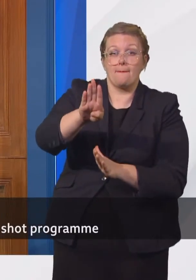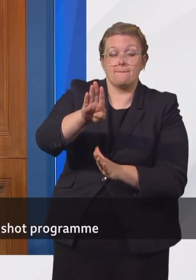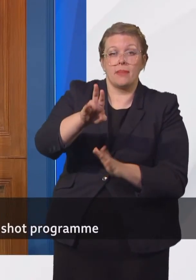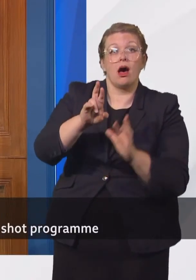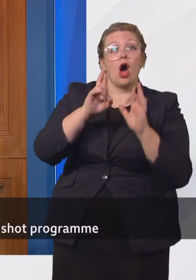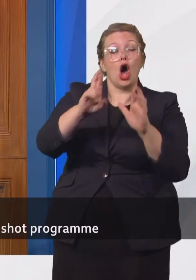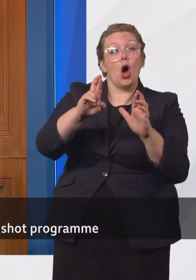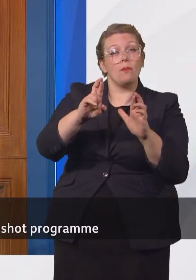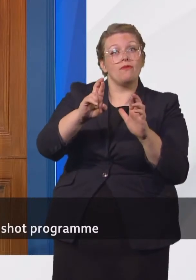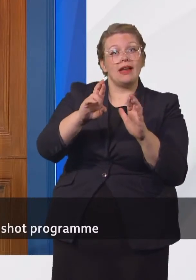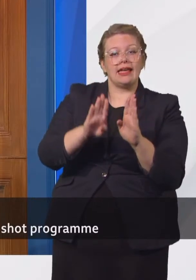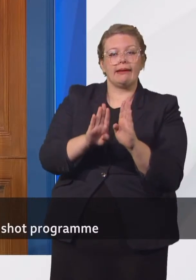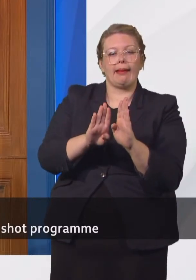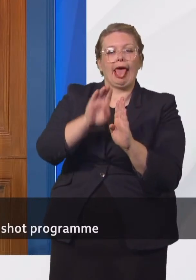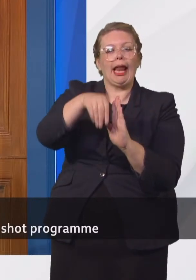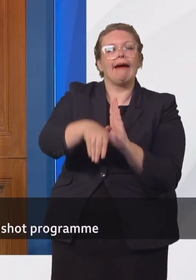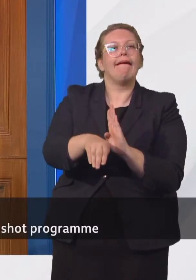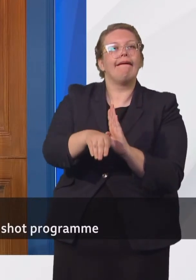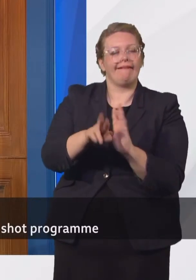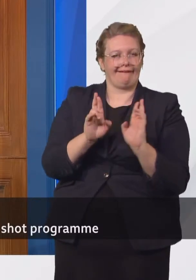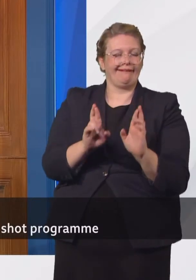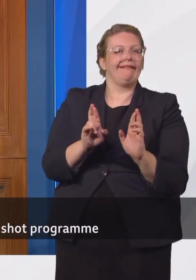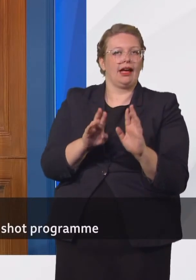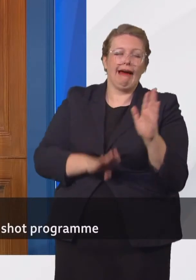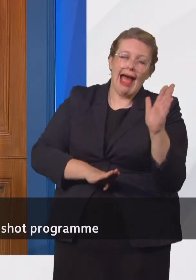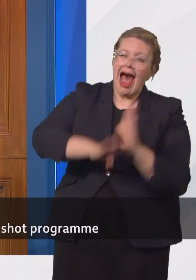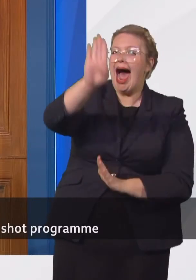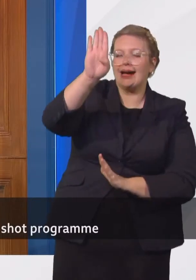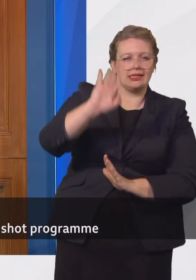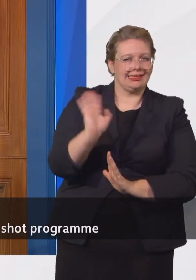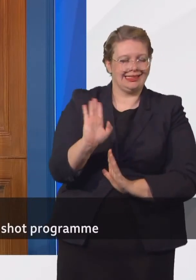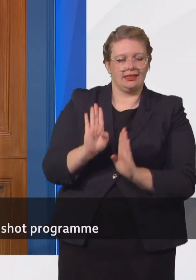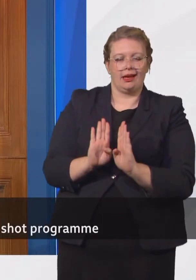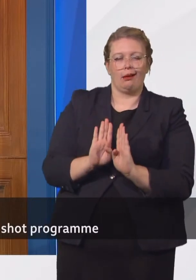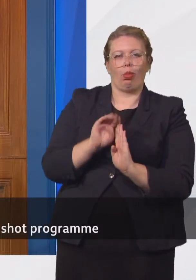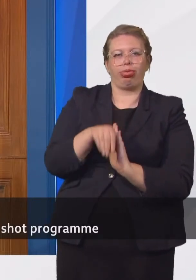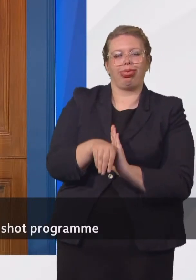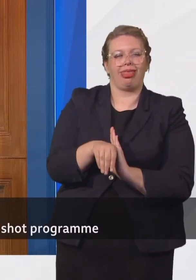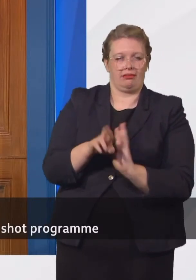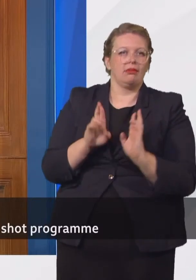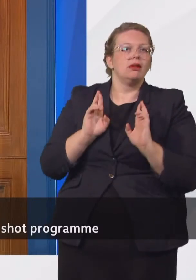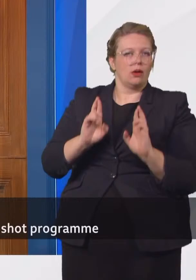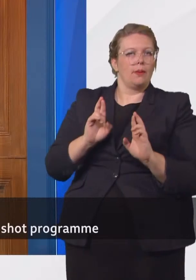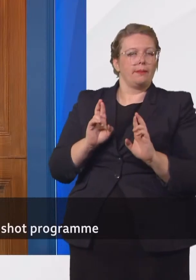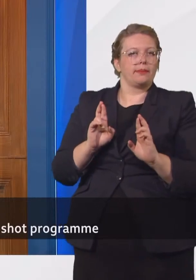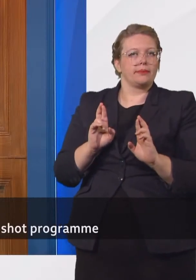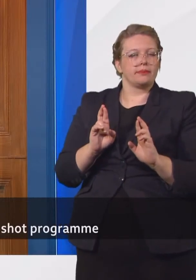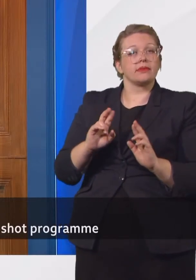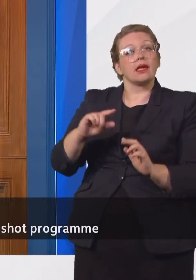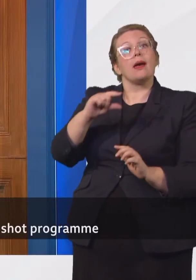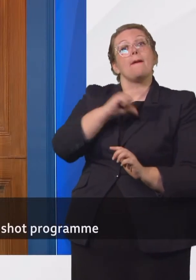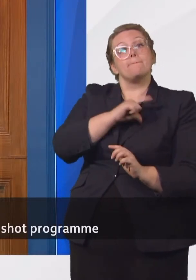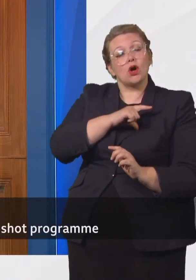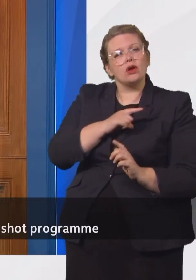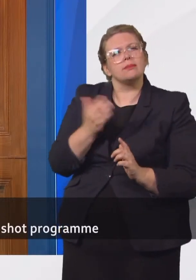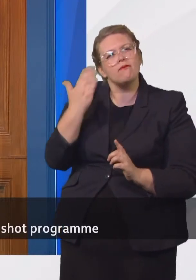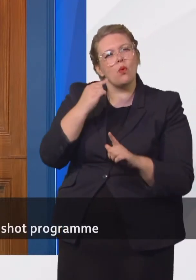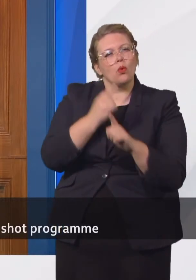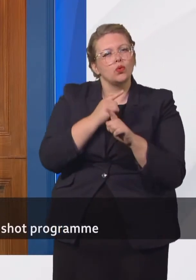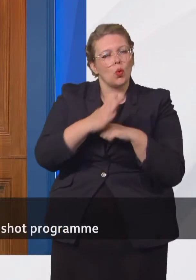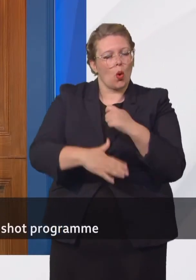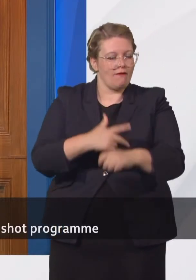a third upsurge and much less significant because of the delinking